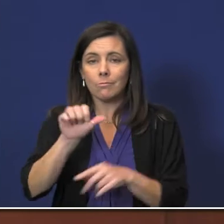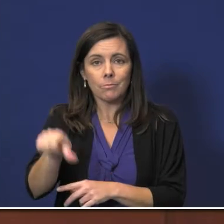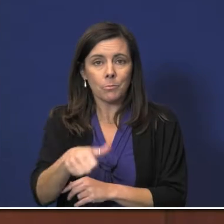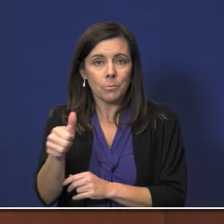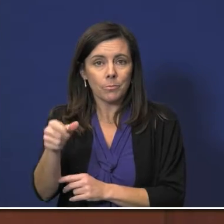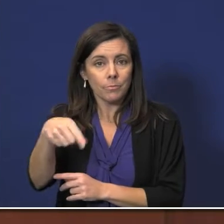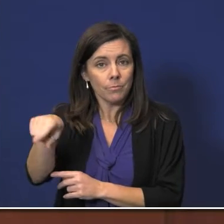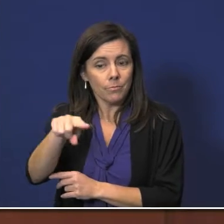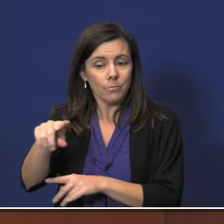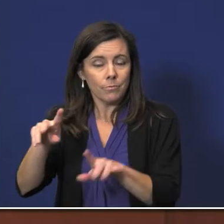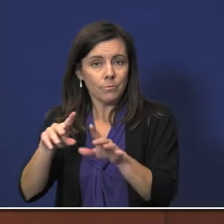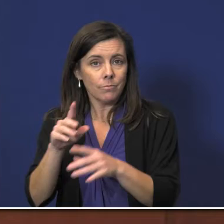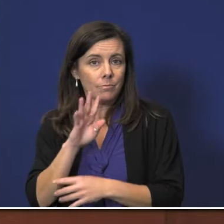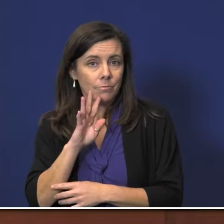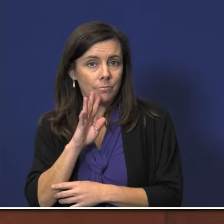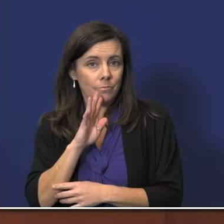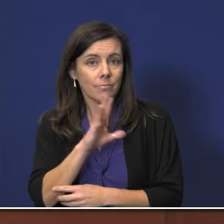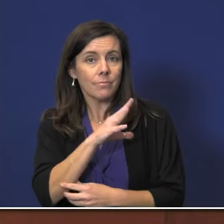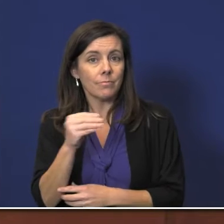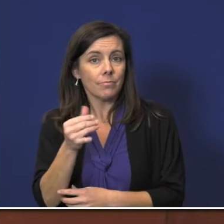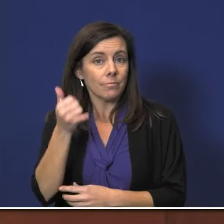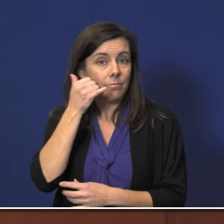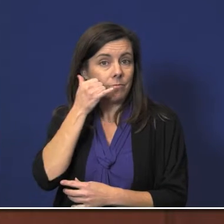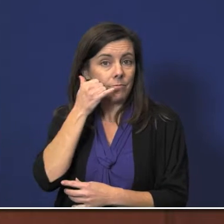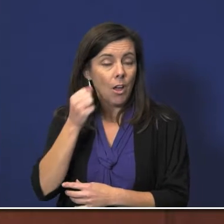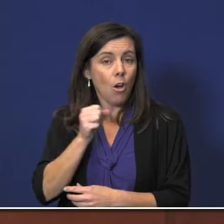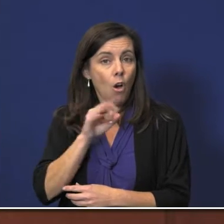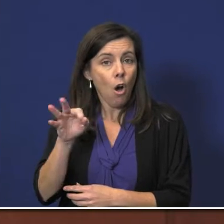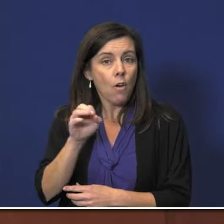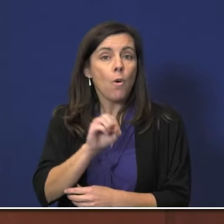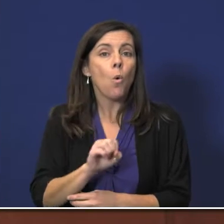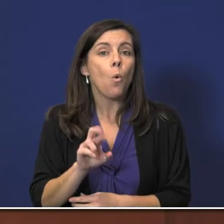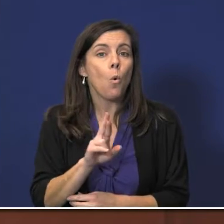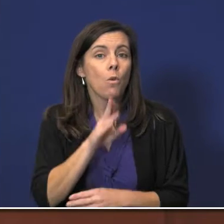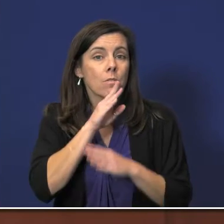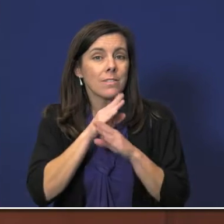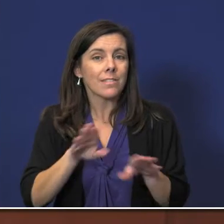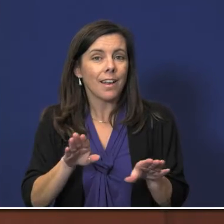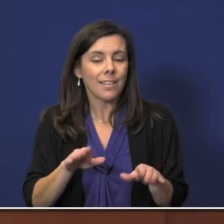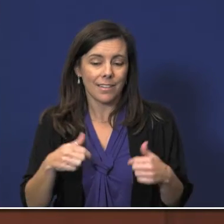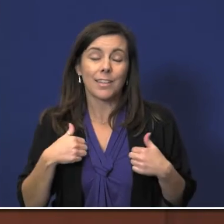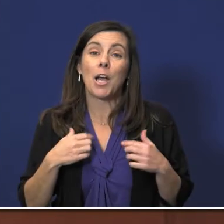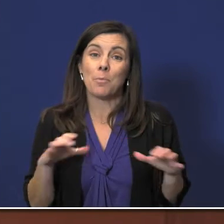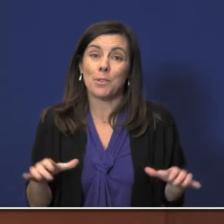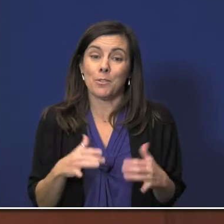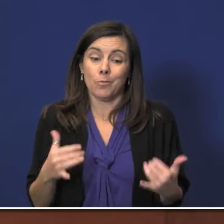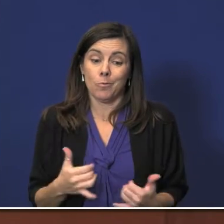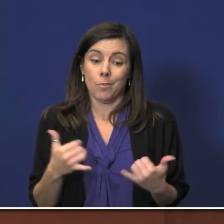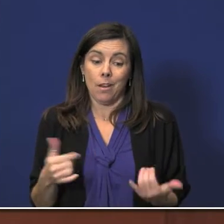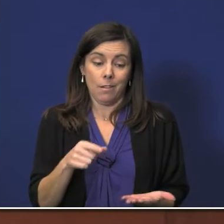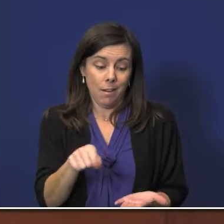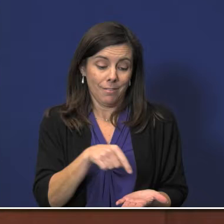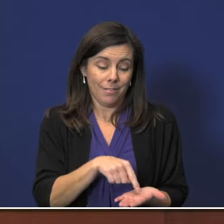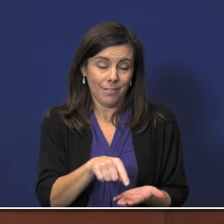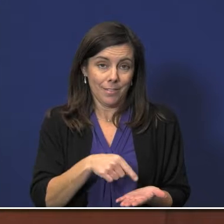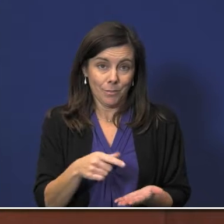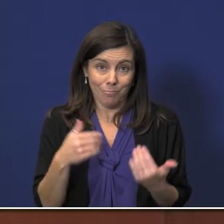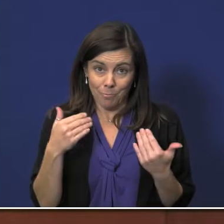and that cell phones are turned off or in silent mode, which is exactly what I'm doing right now. Please do